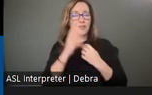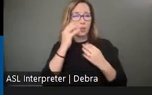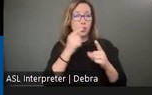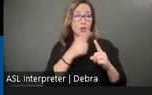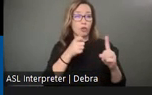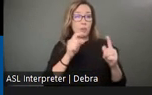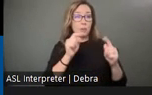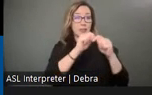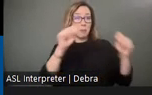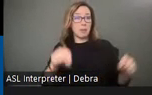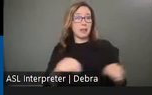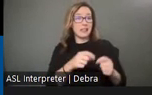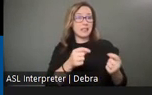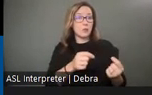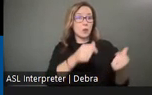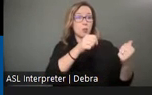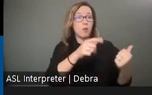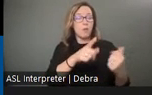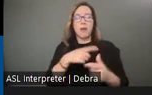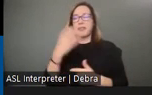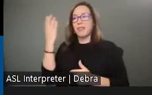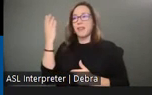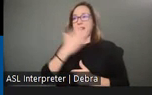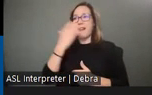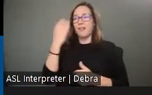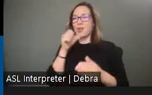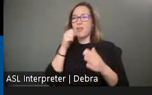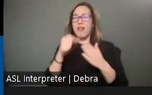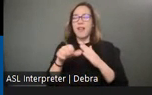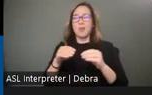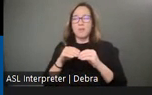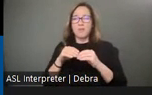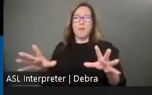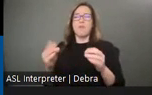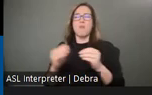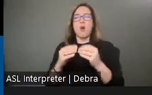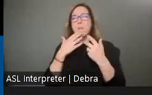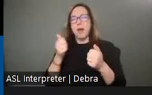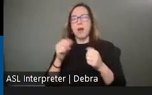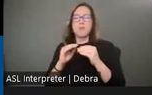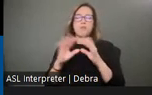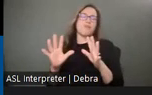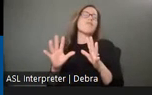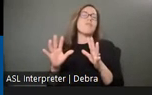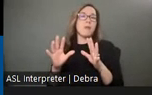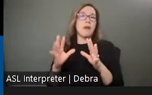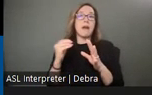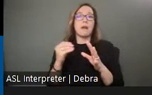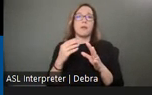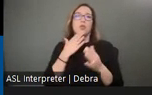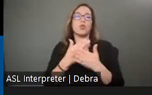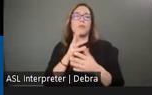we strengthened the information in our cover letter that goes out to every applicant, as well as group flood insurance policies.